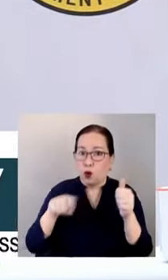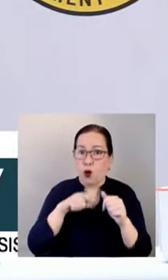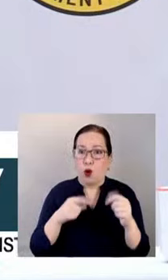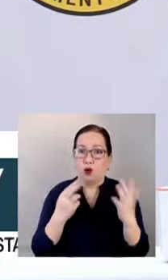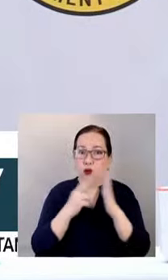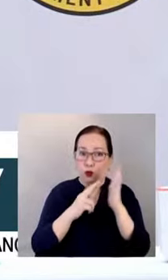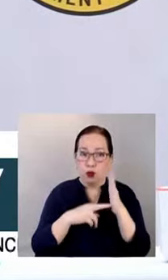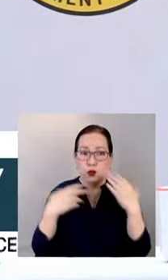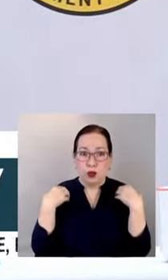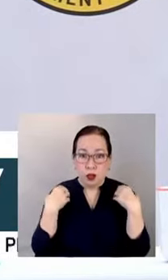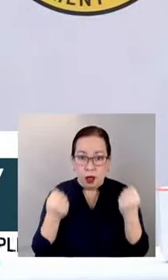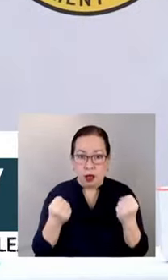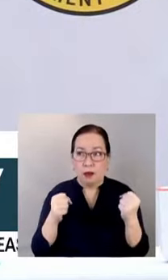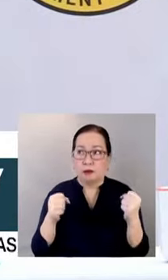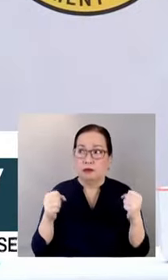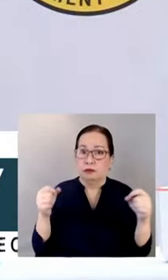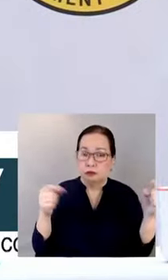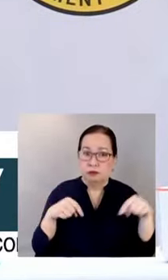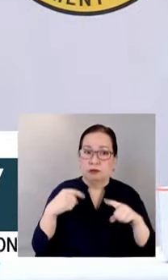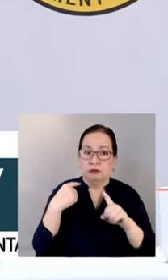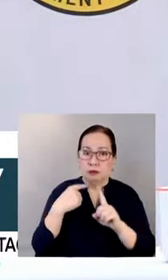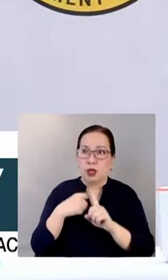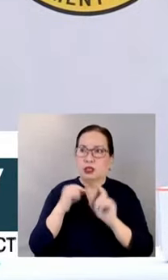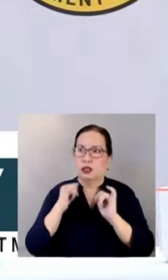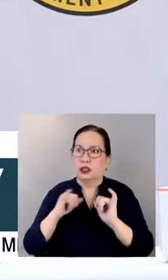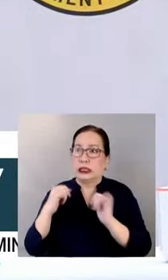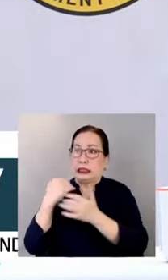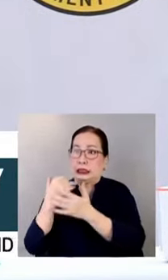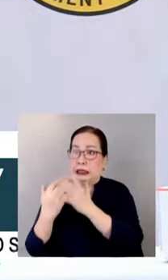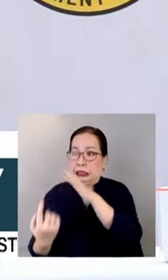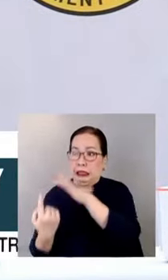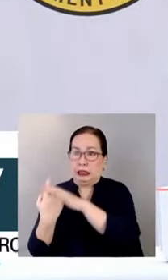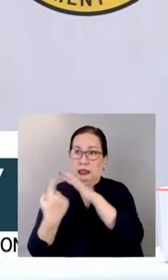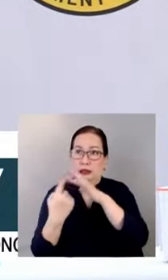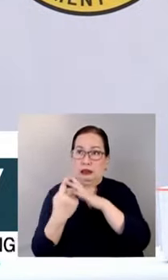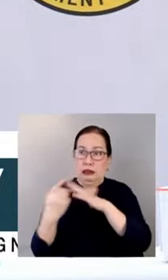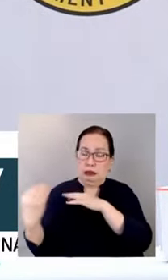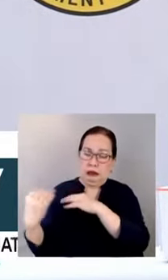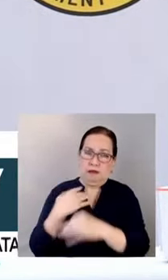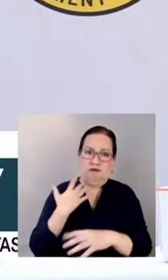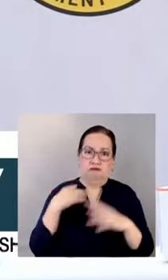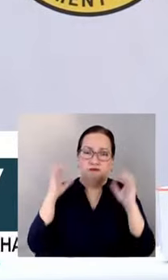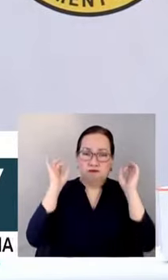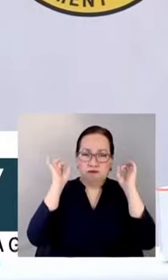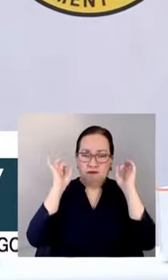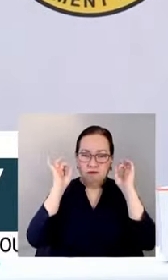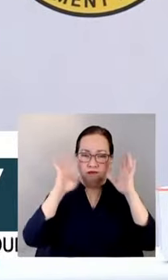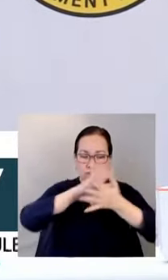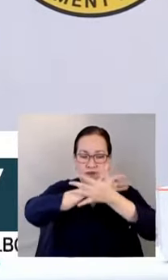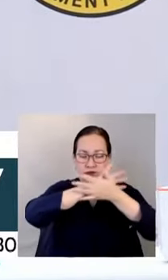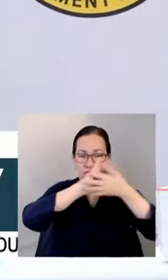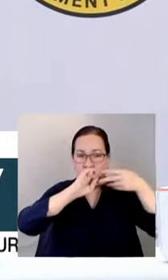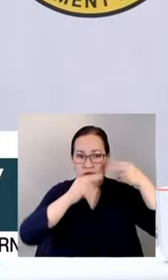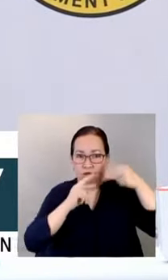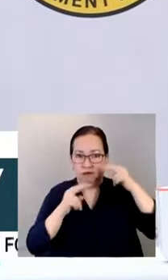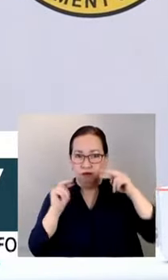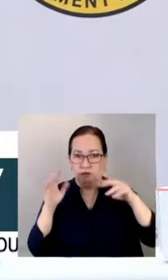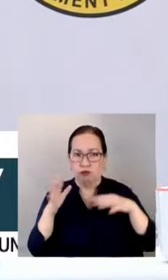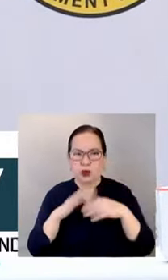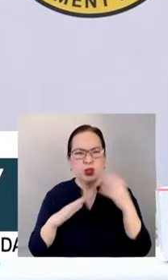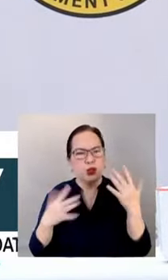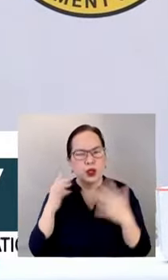ang pasok ng mga variants na highly evasive and highly transmissible, we would see up hanggang mga 730 cases